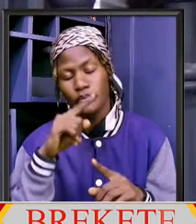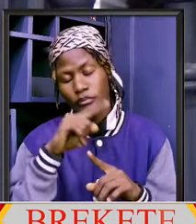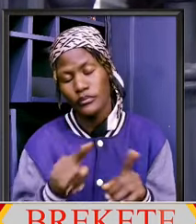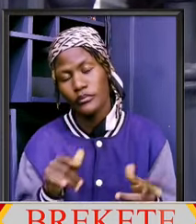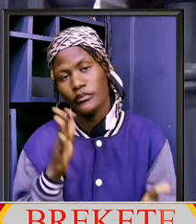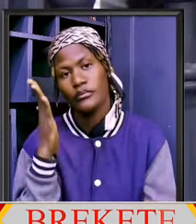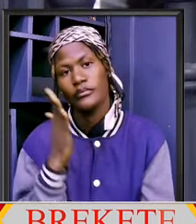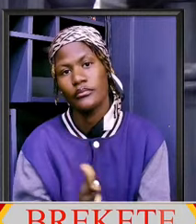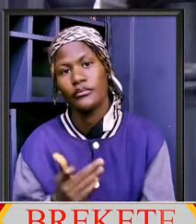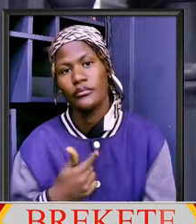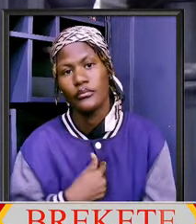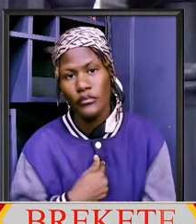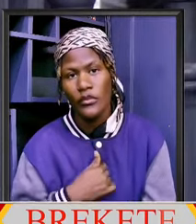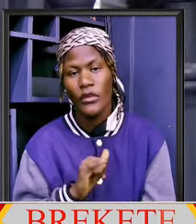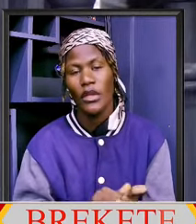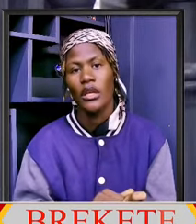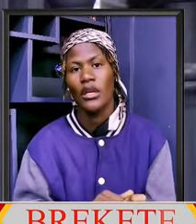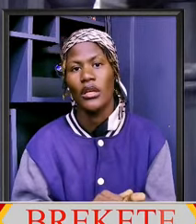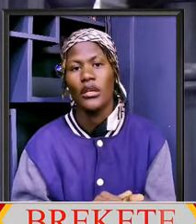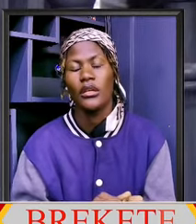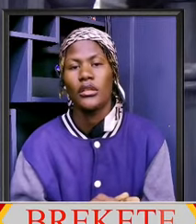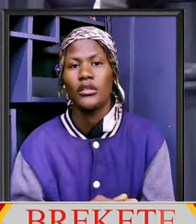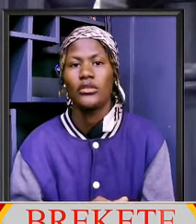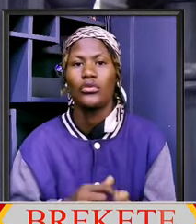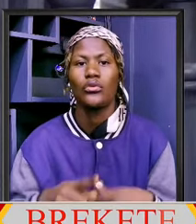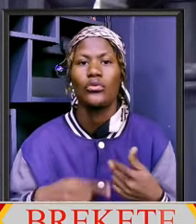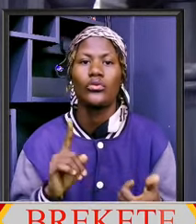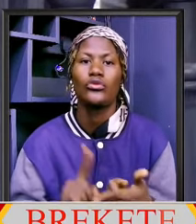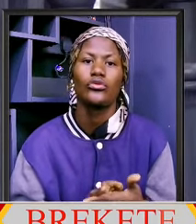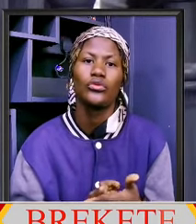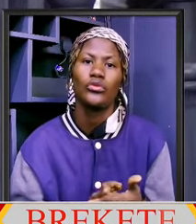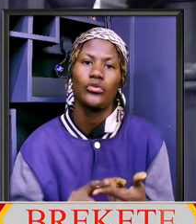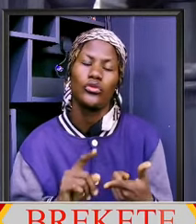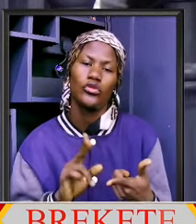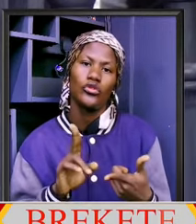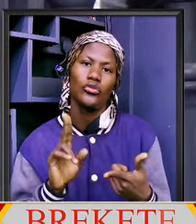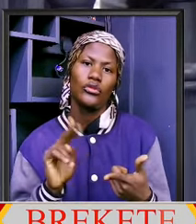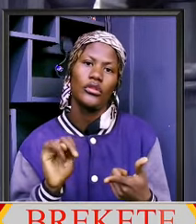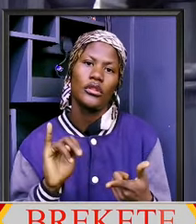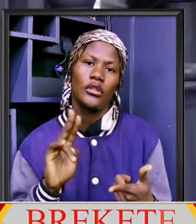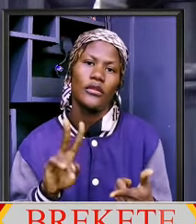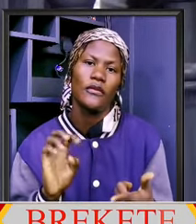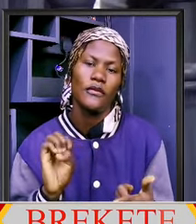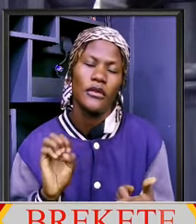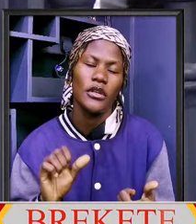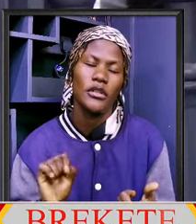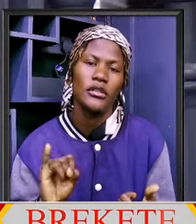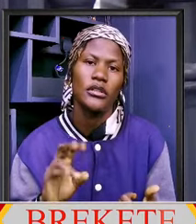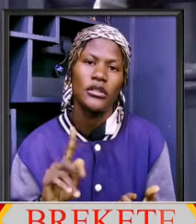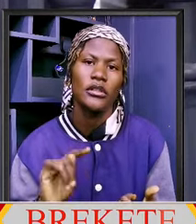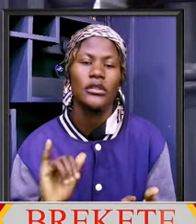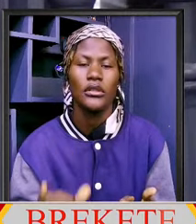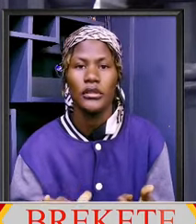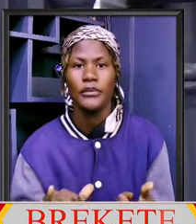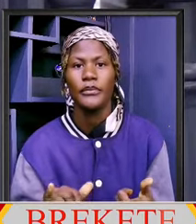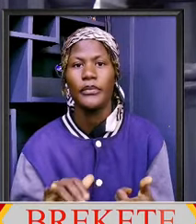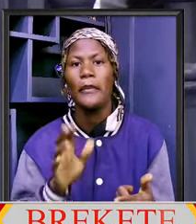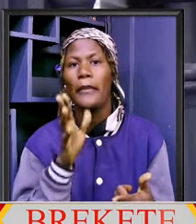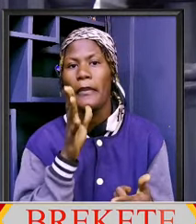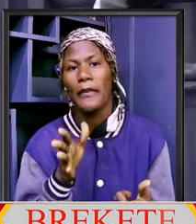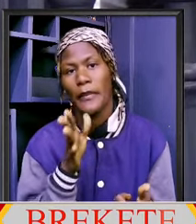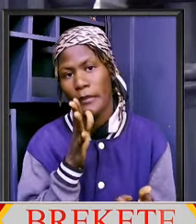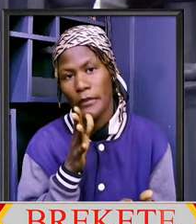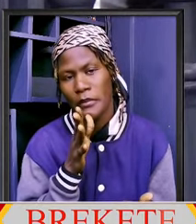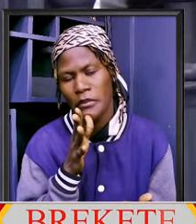because I should go university before I stay like a nurse. Okay, so, Mama? From there, I